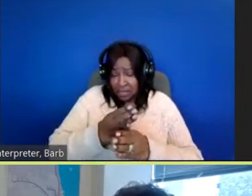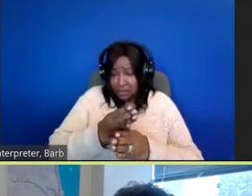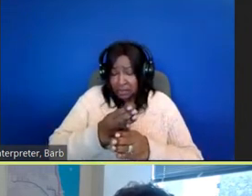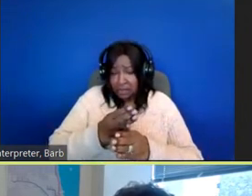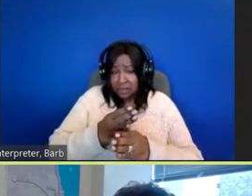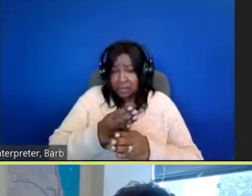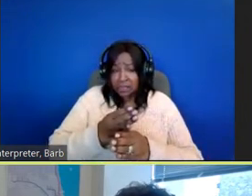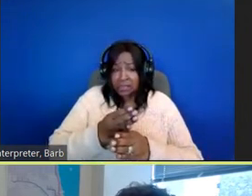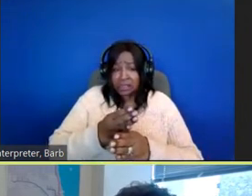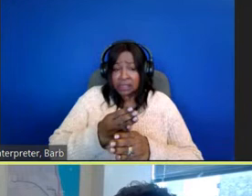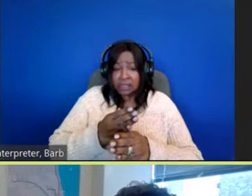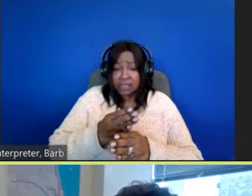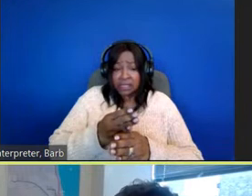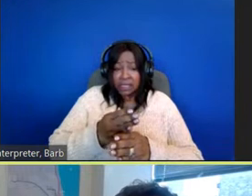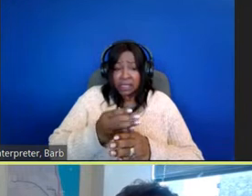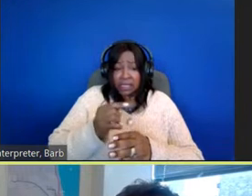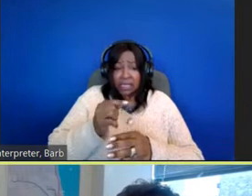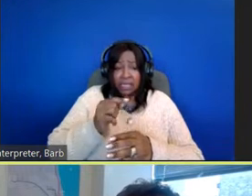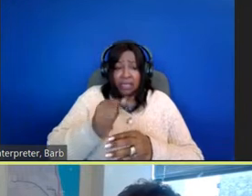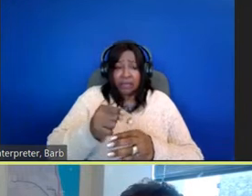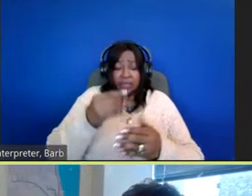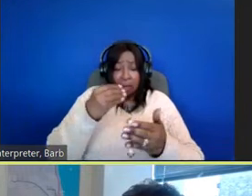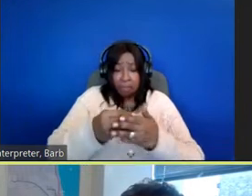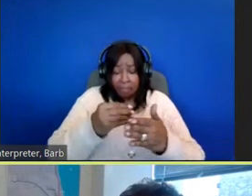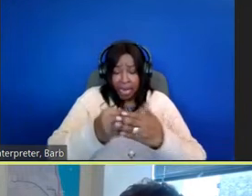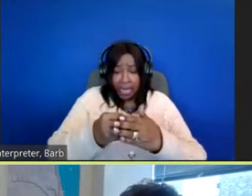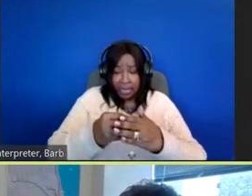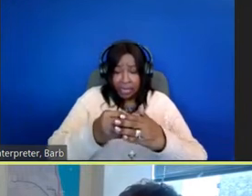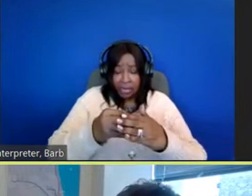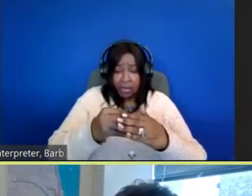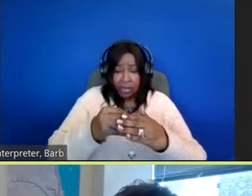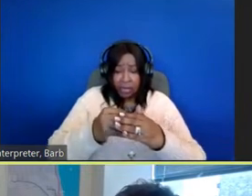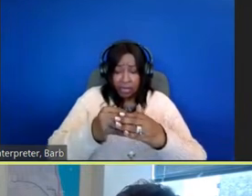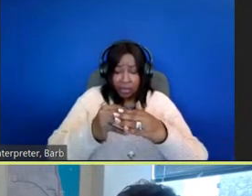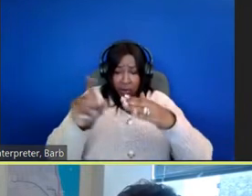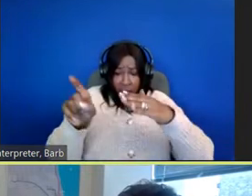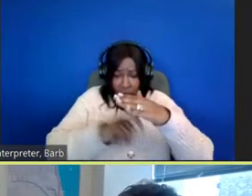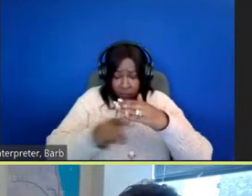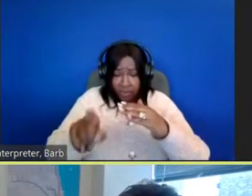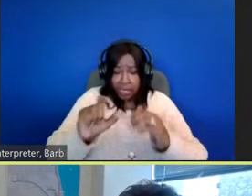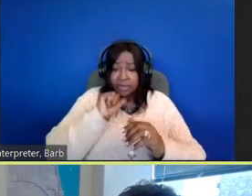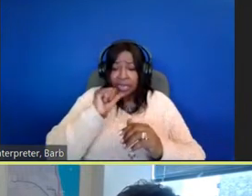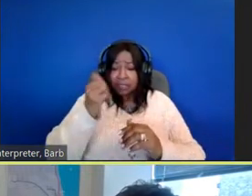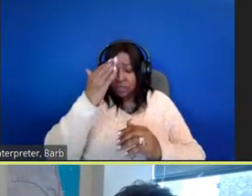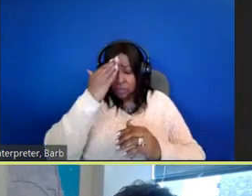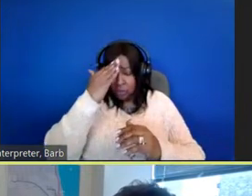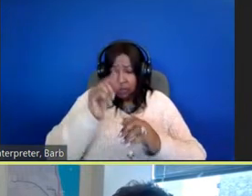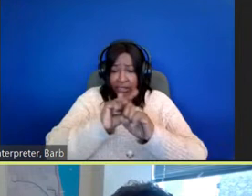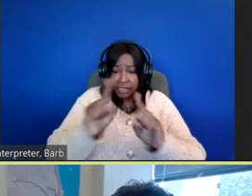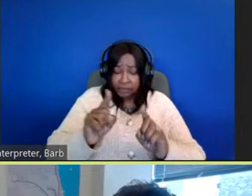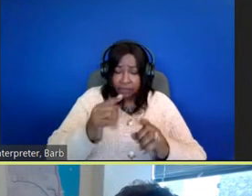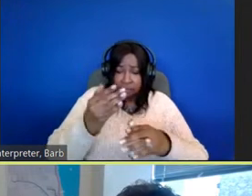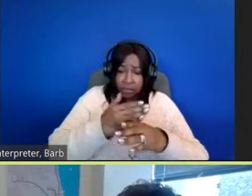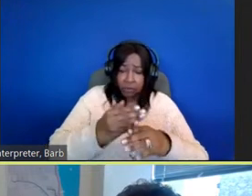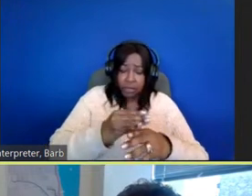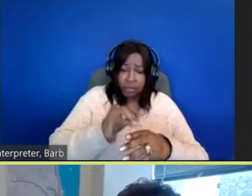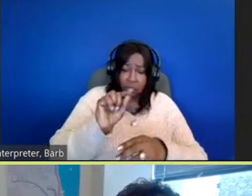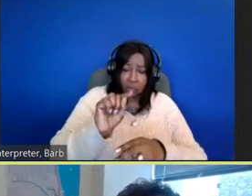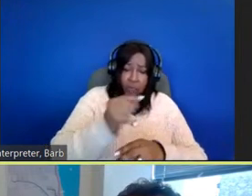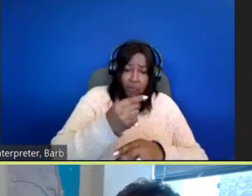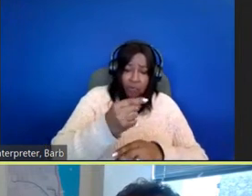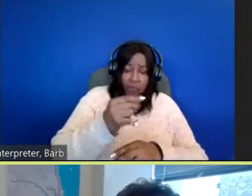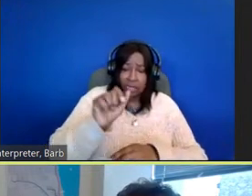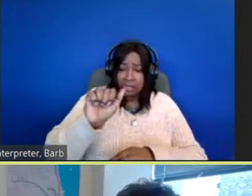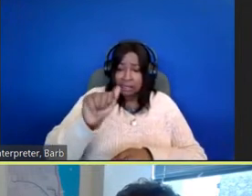The bill register doesn't actually know the difference between a $1 bill or a $10 bill or a